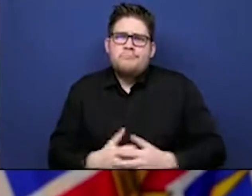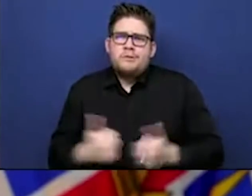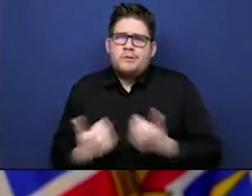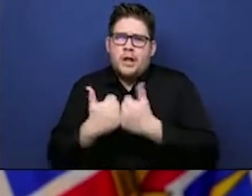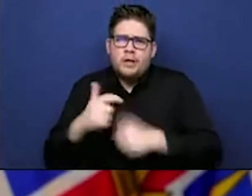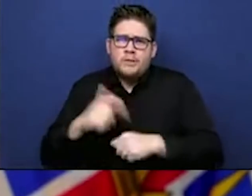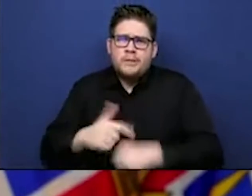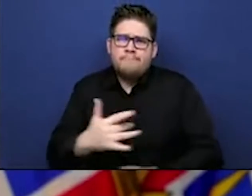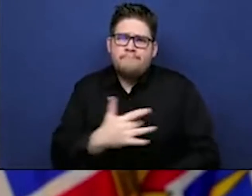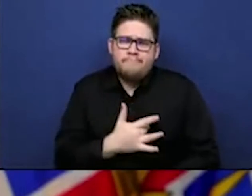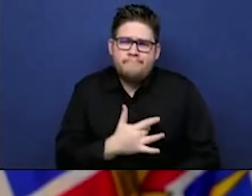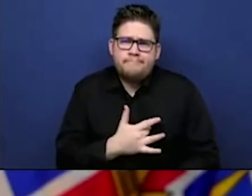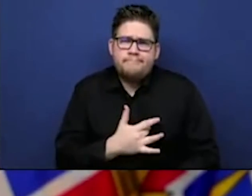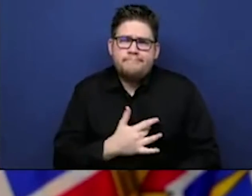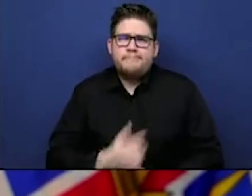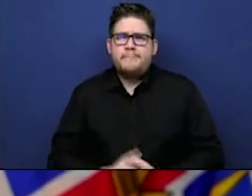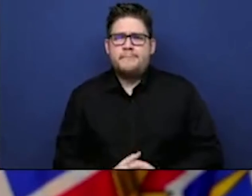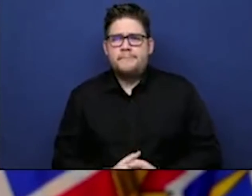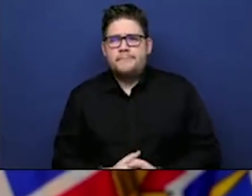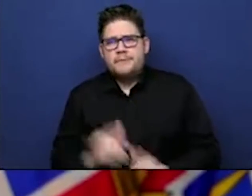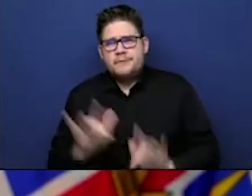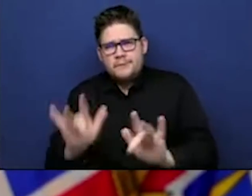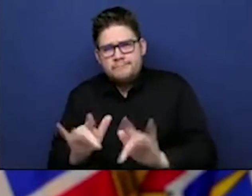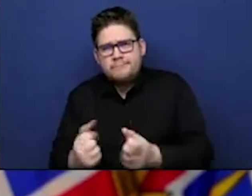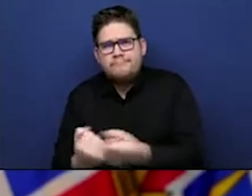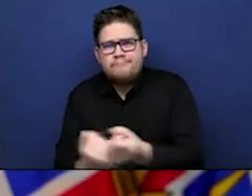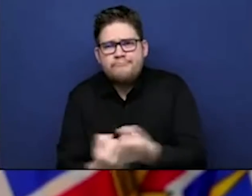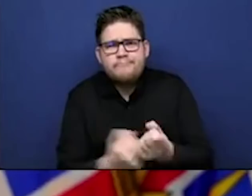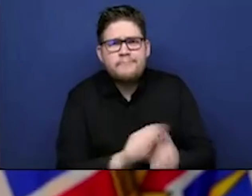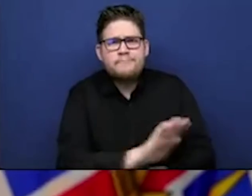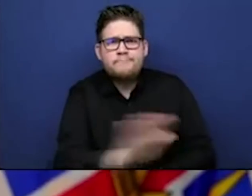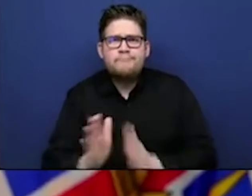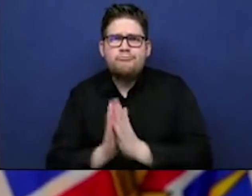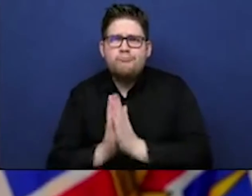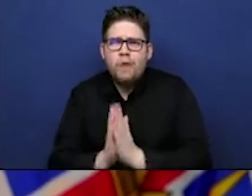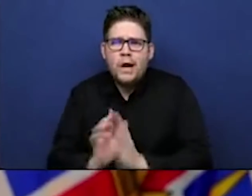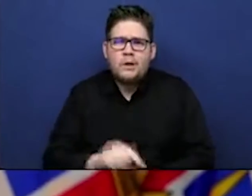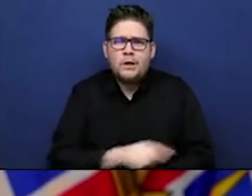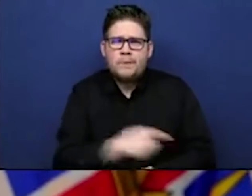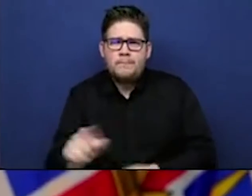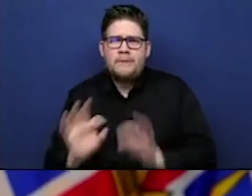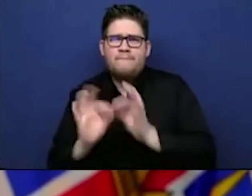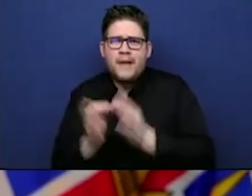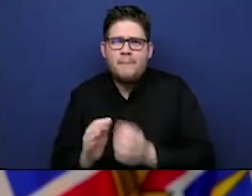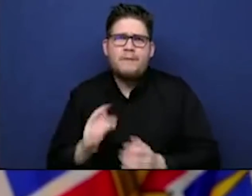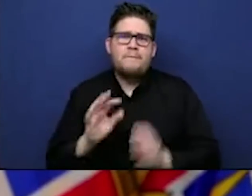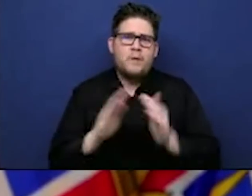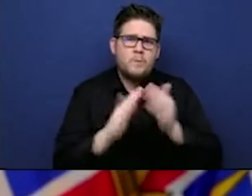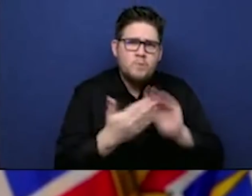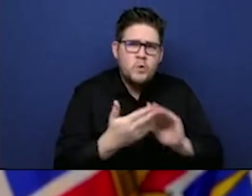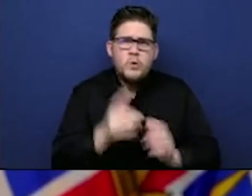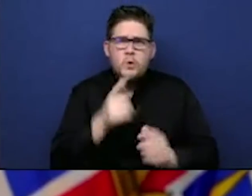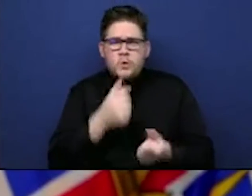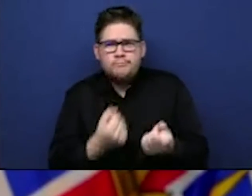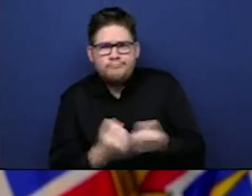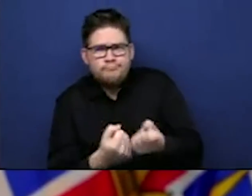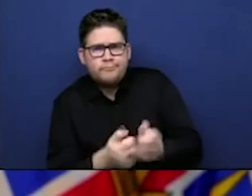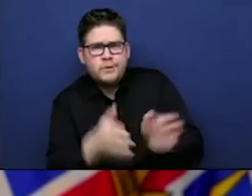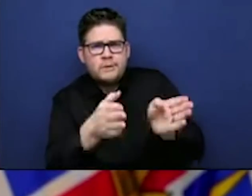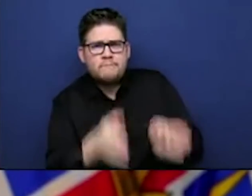our condolences and our thoughts go to the families and communities and the care providers who have lost loved